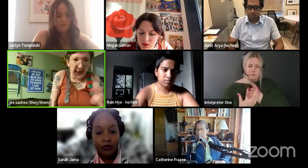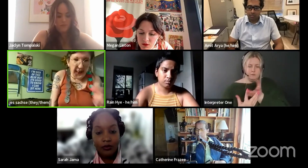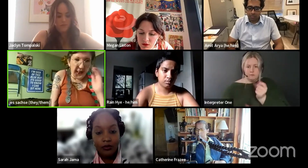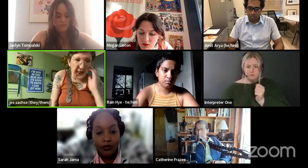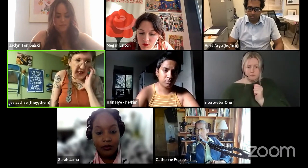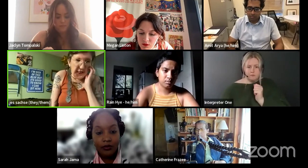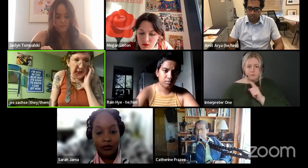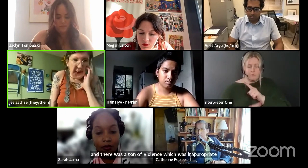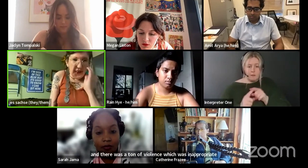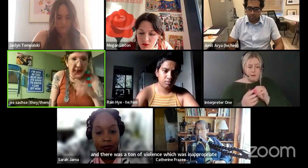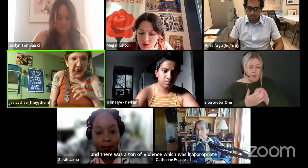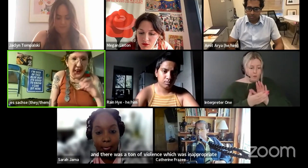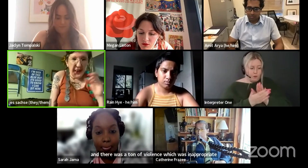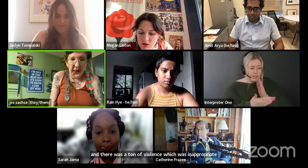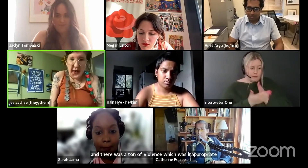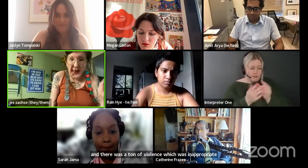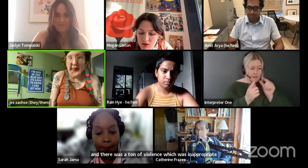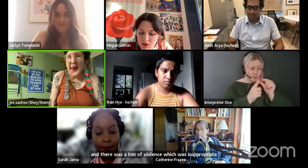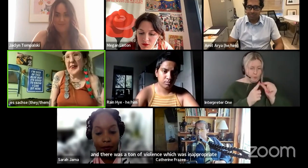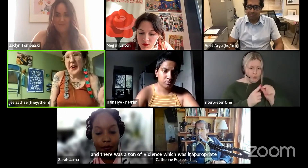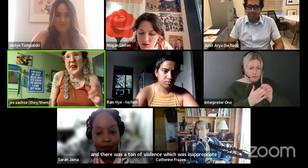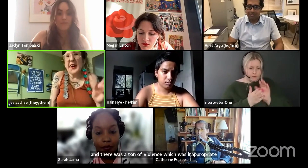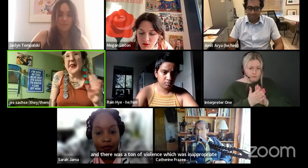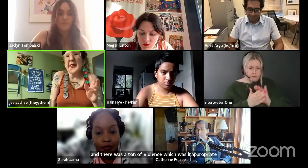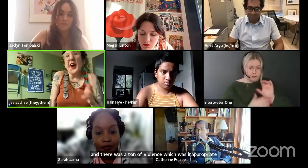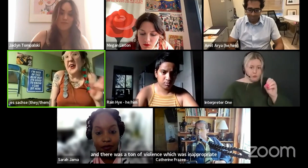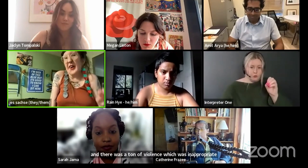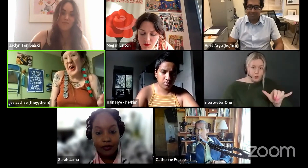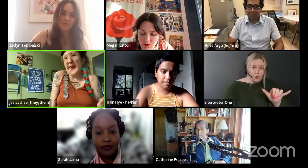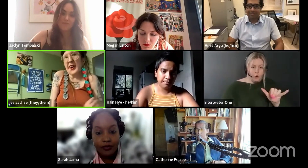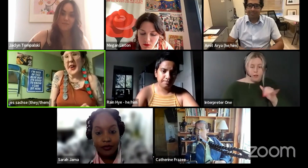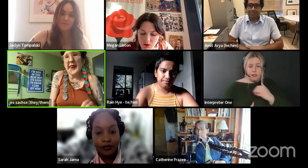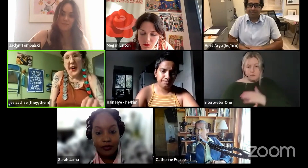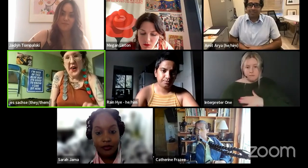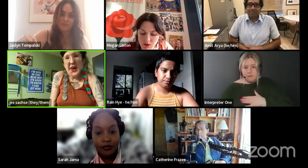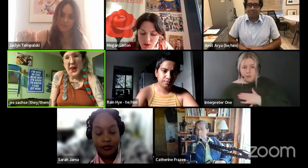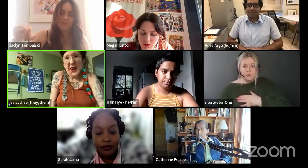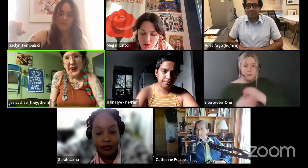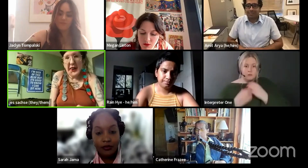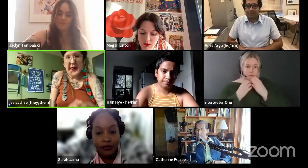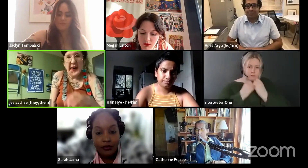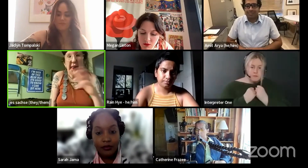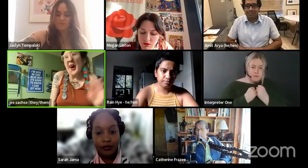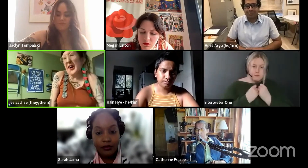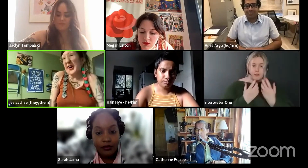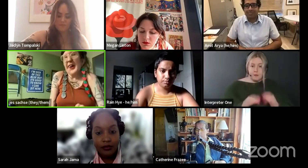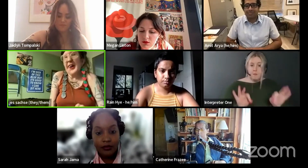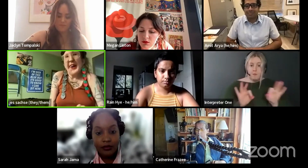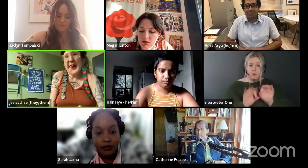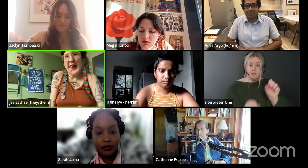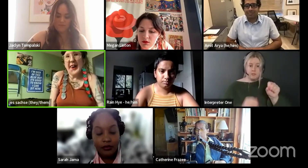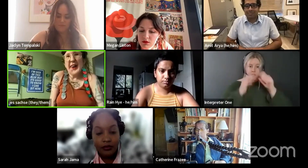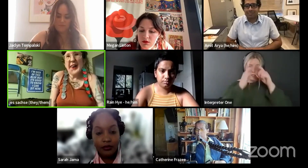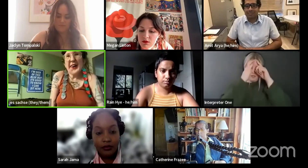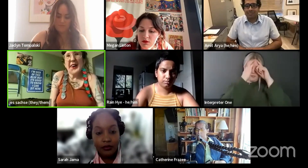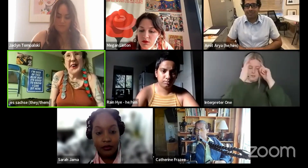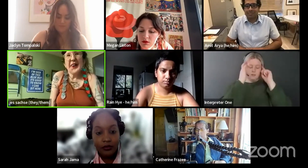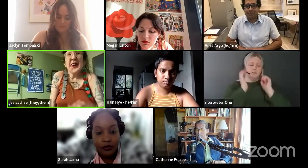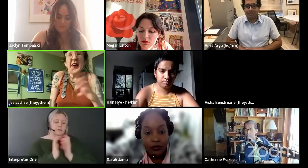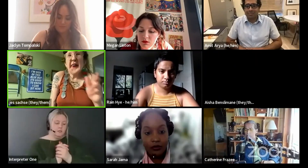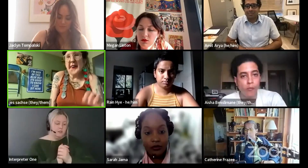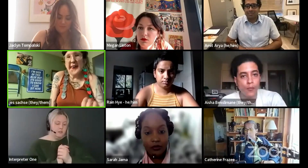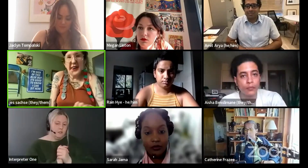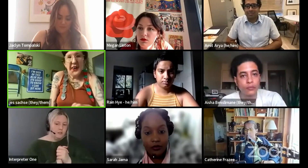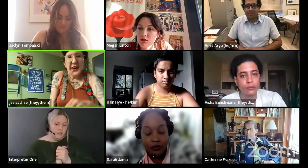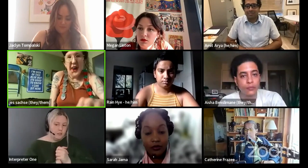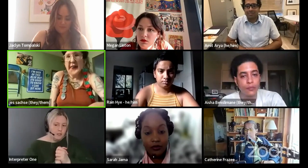I wrote down some of your words like joy, pleasure, the reasons we are alive, and it sometimes bugs to this day that